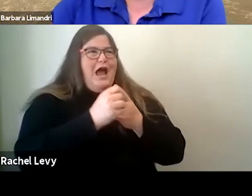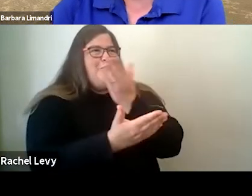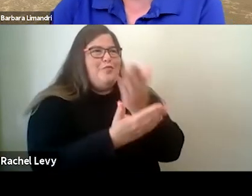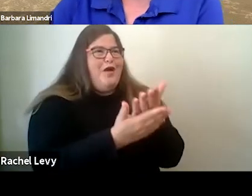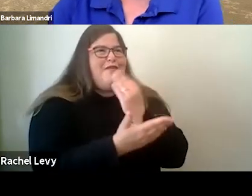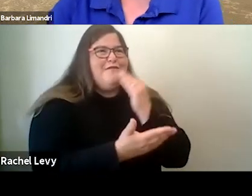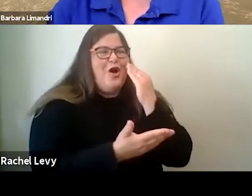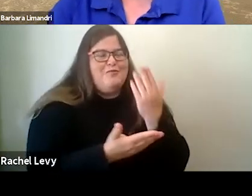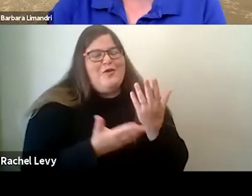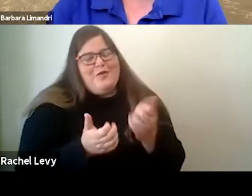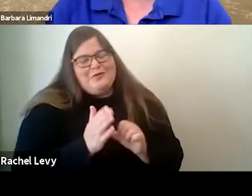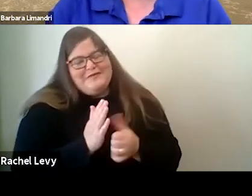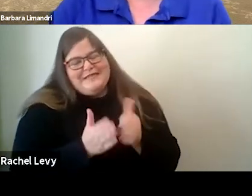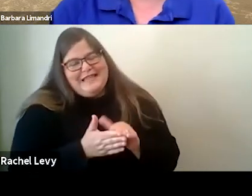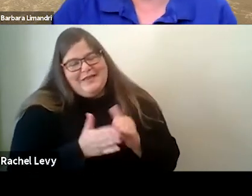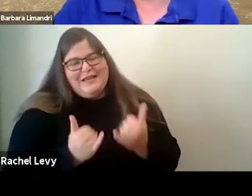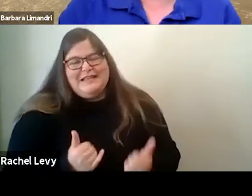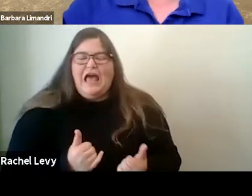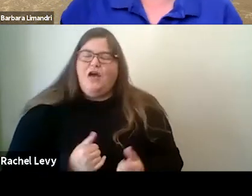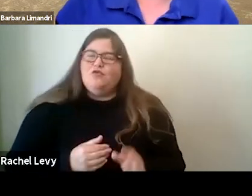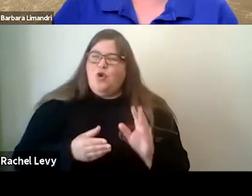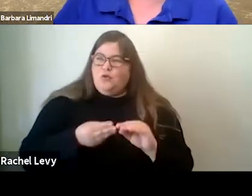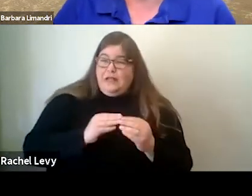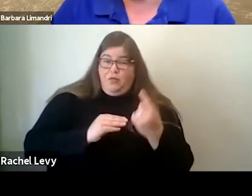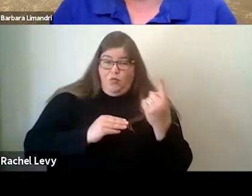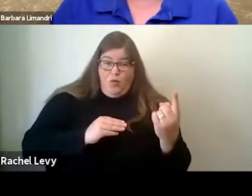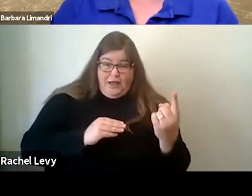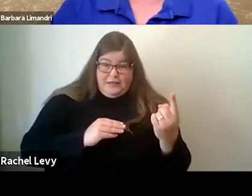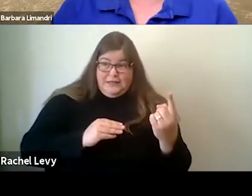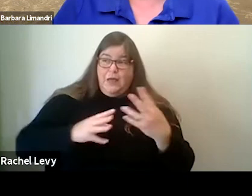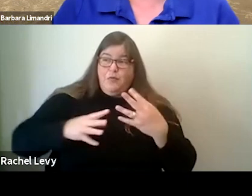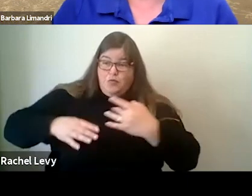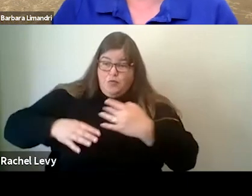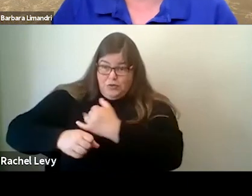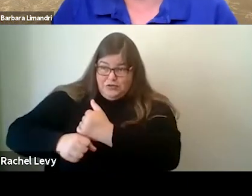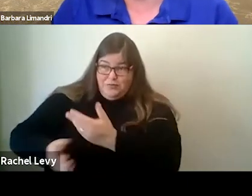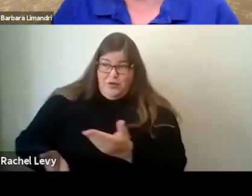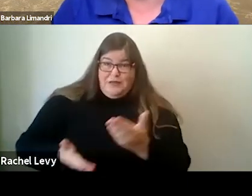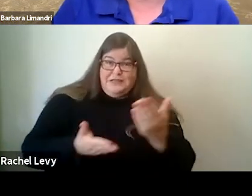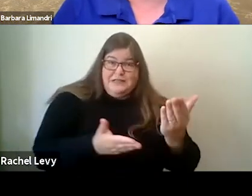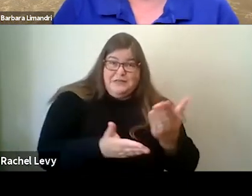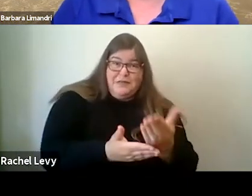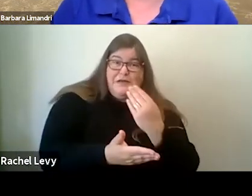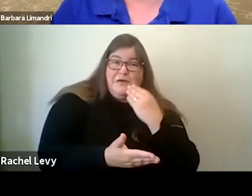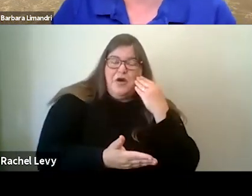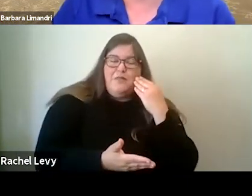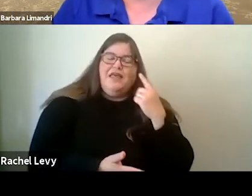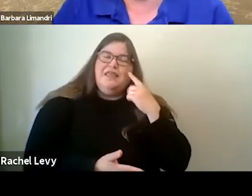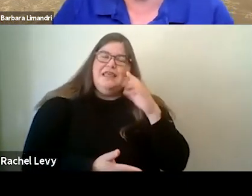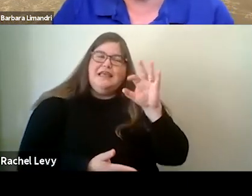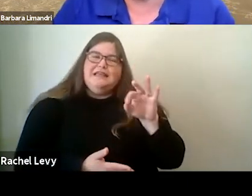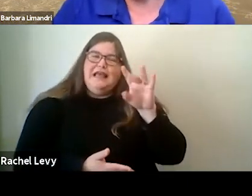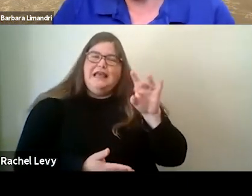For one, I think 988 is definitely a long overdue community intervention in